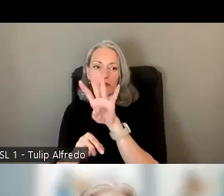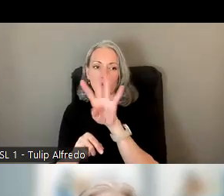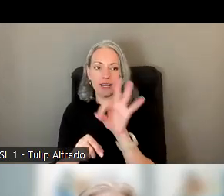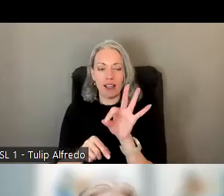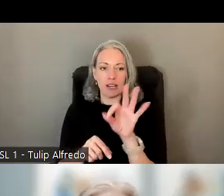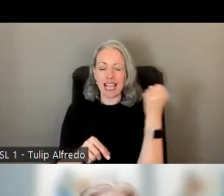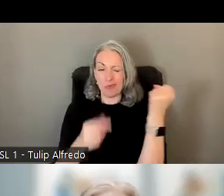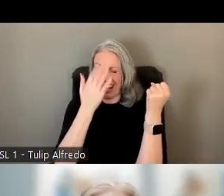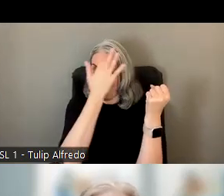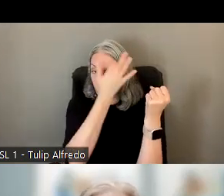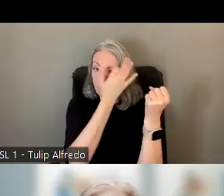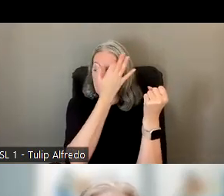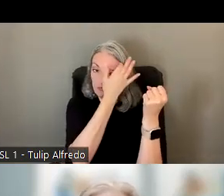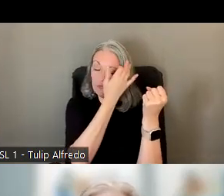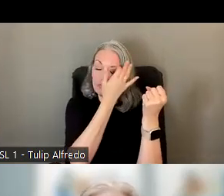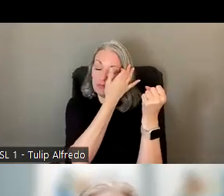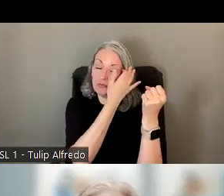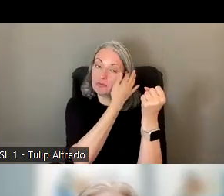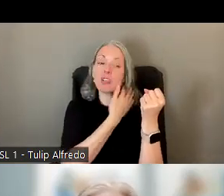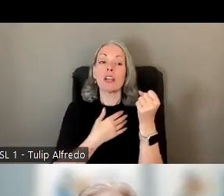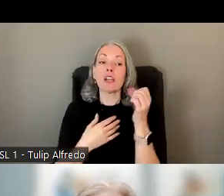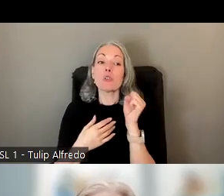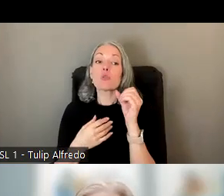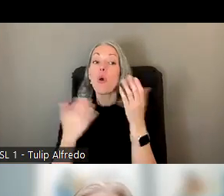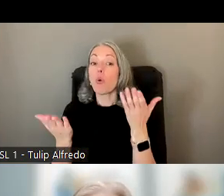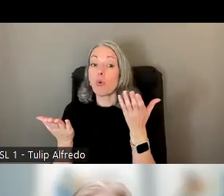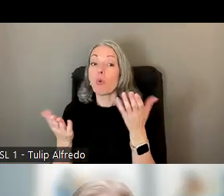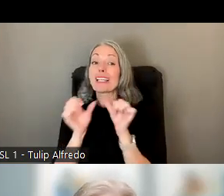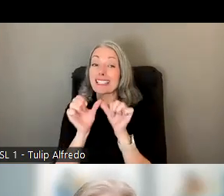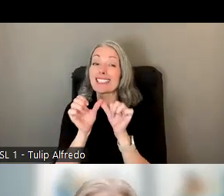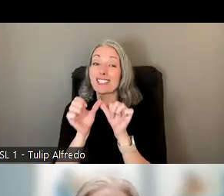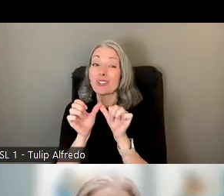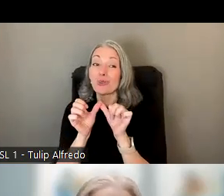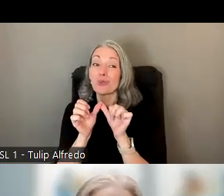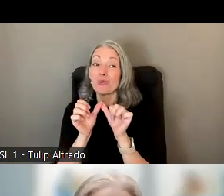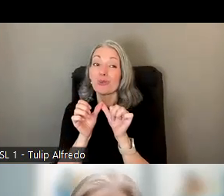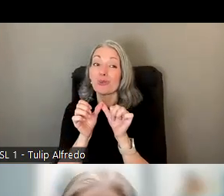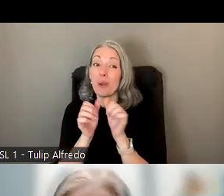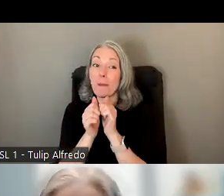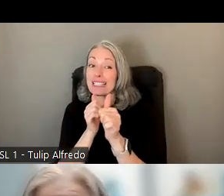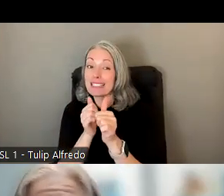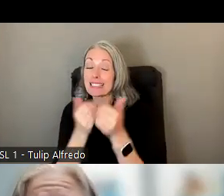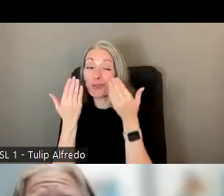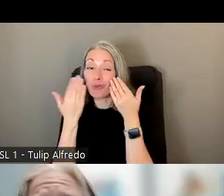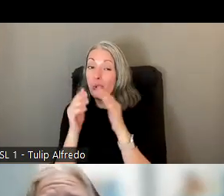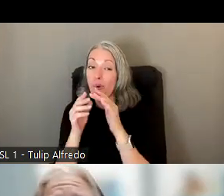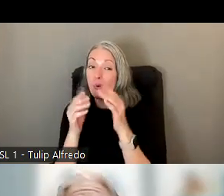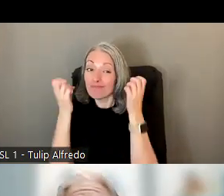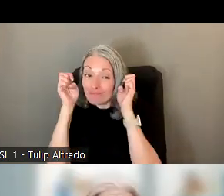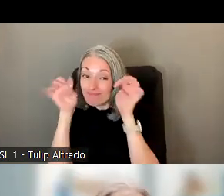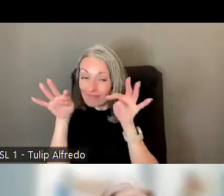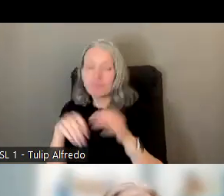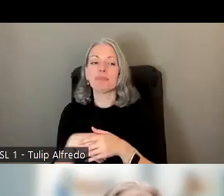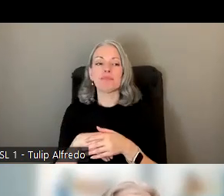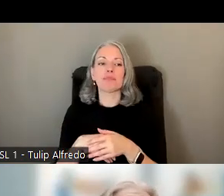in appropriations. And so its continued passage is a little uncertain. Next bill, I'm going to go